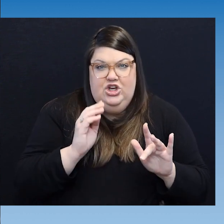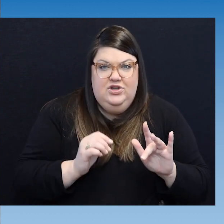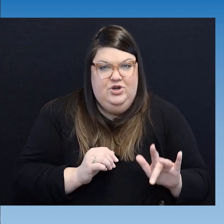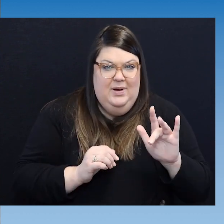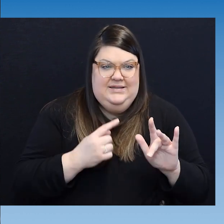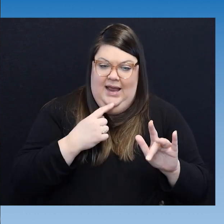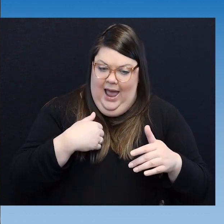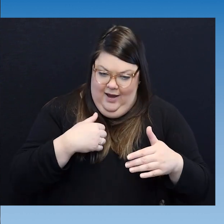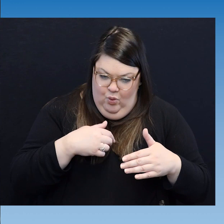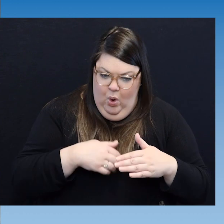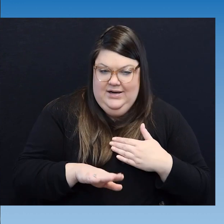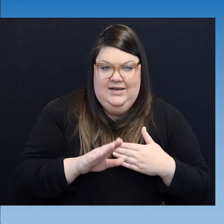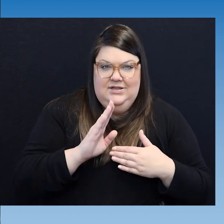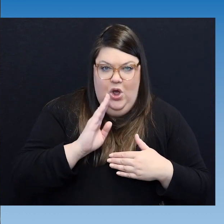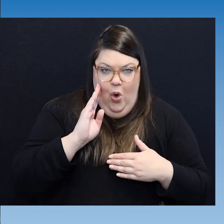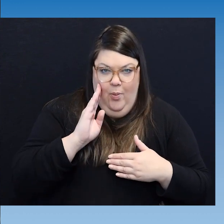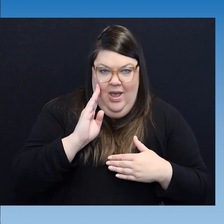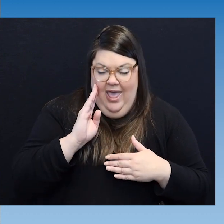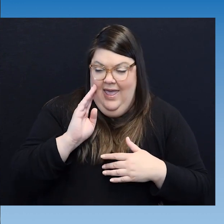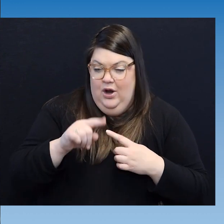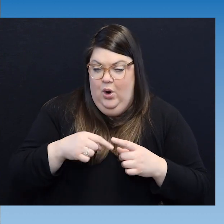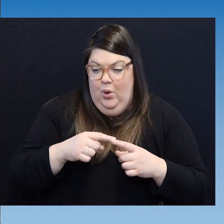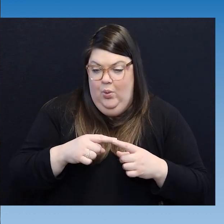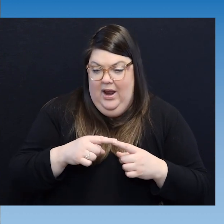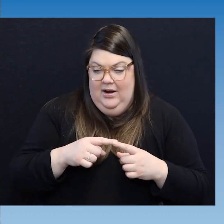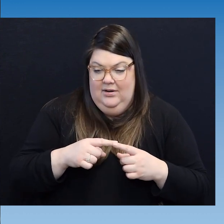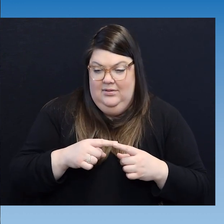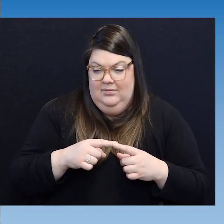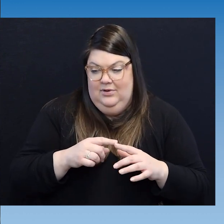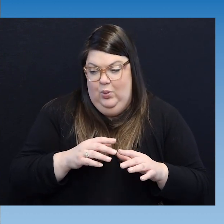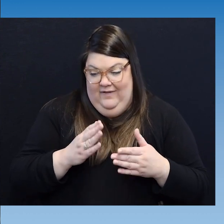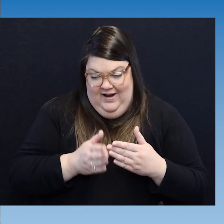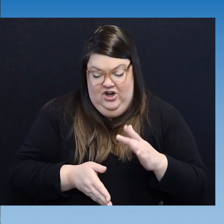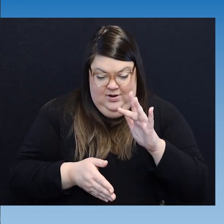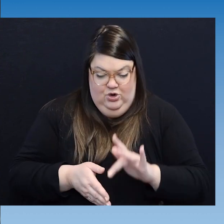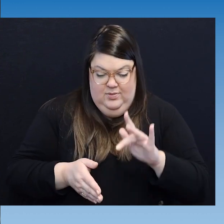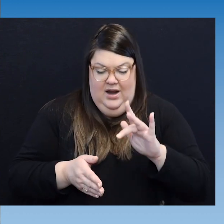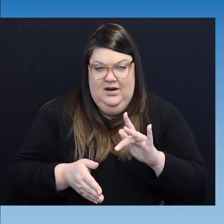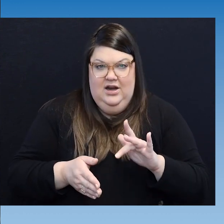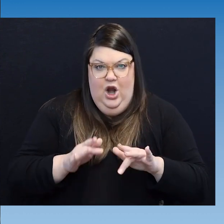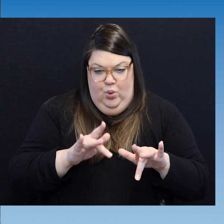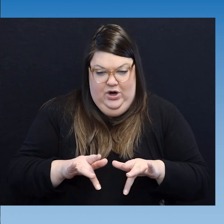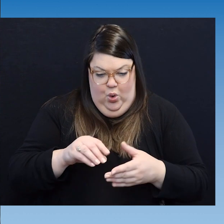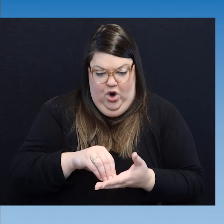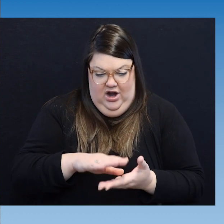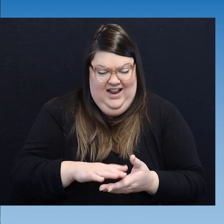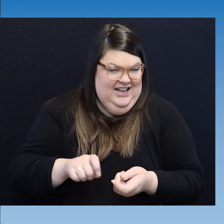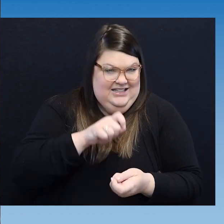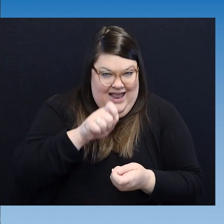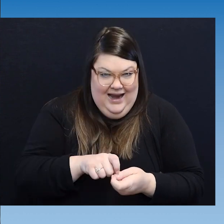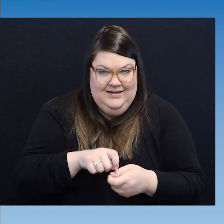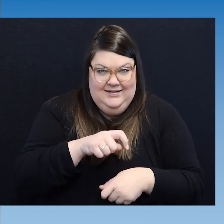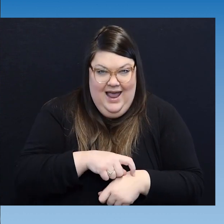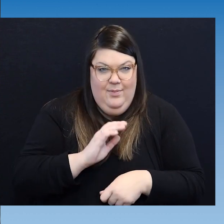we have walked into the home, and then push a button to say we're done. And that was recorded on